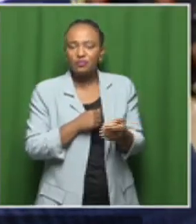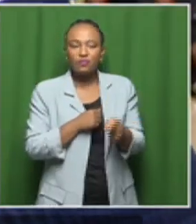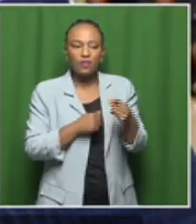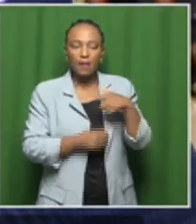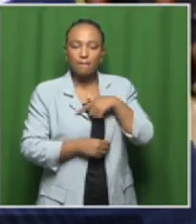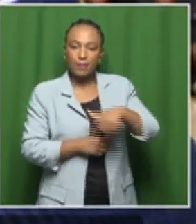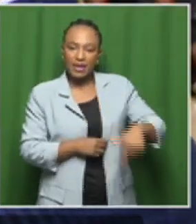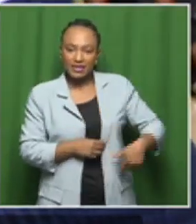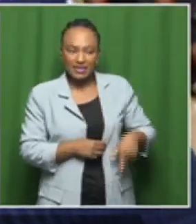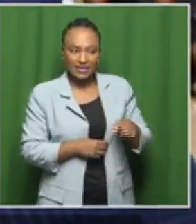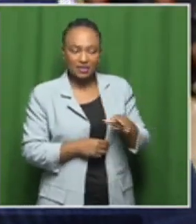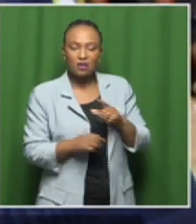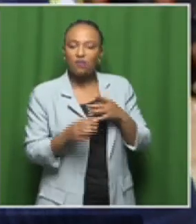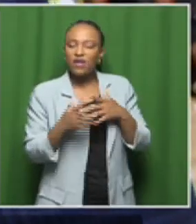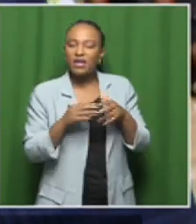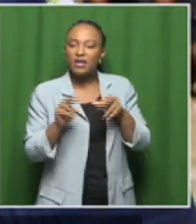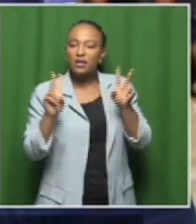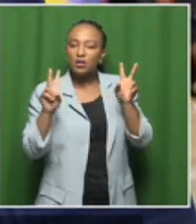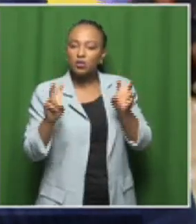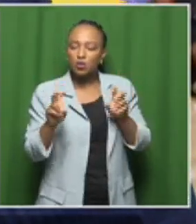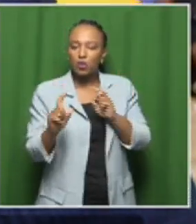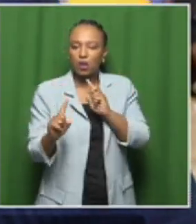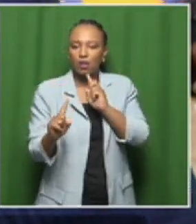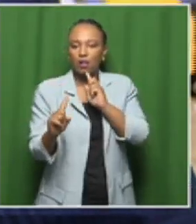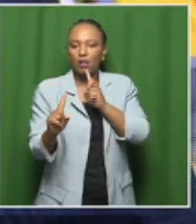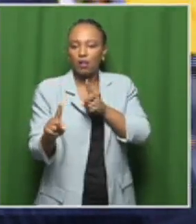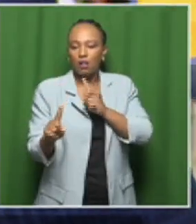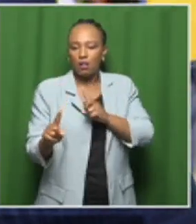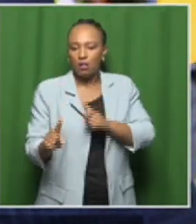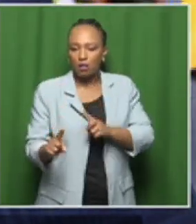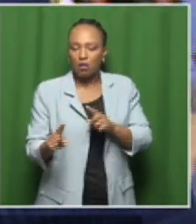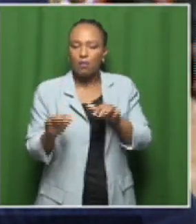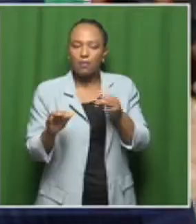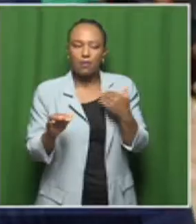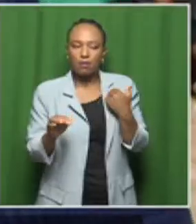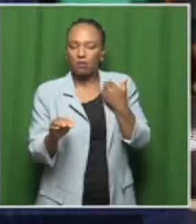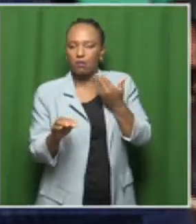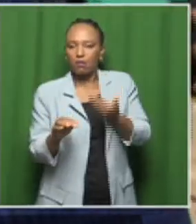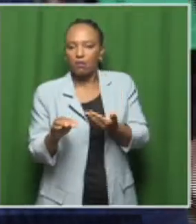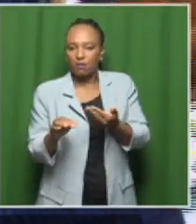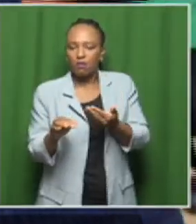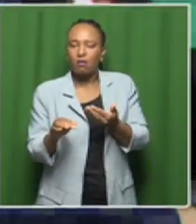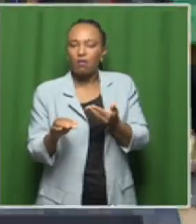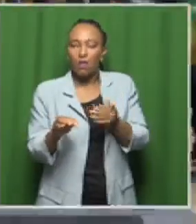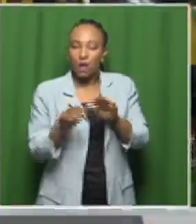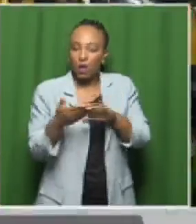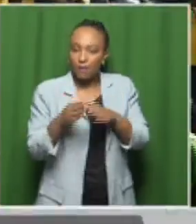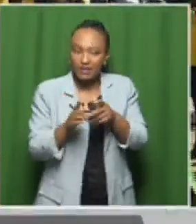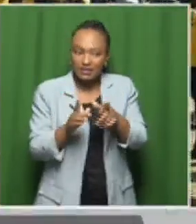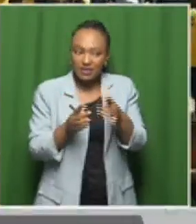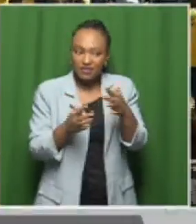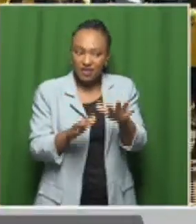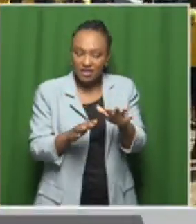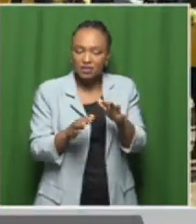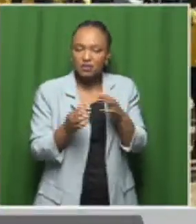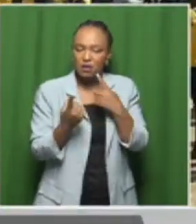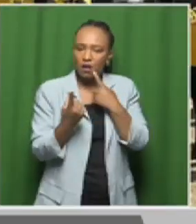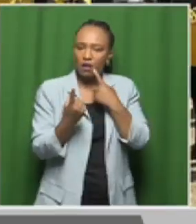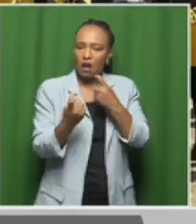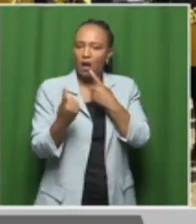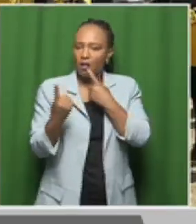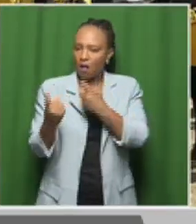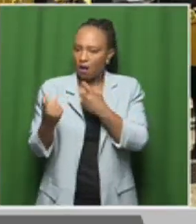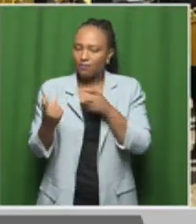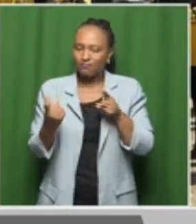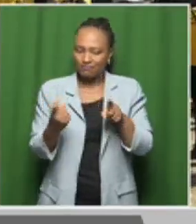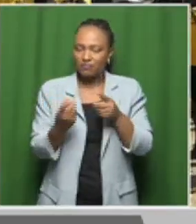be responding to all the issues that they've been raised by the people. Structures in the Western